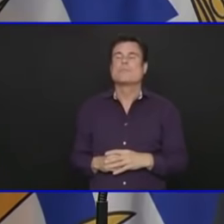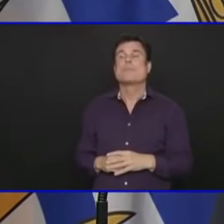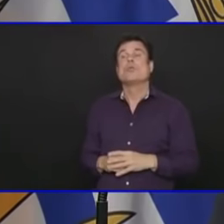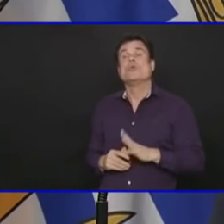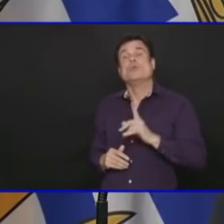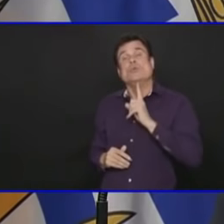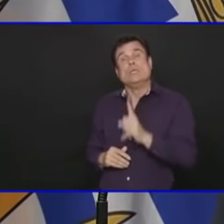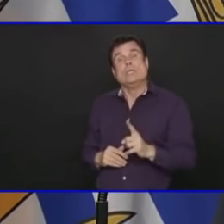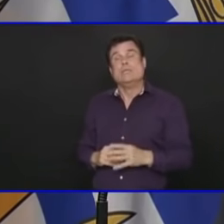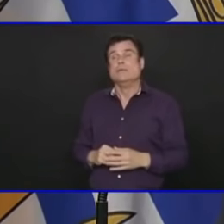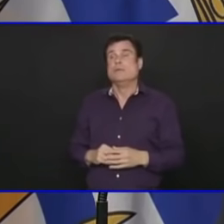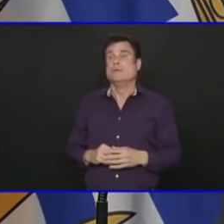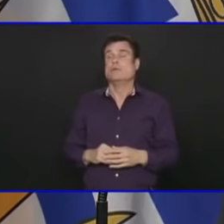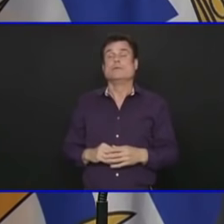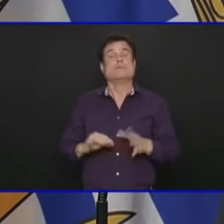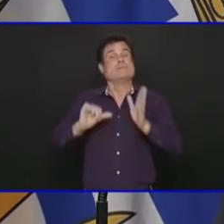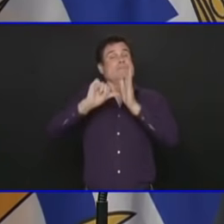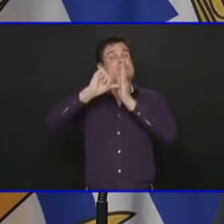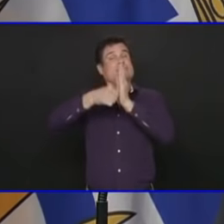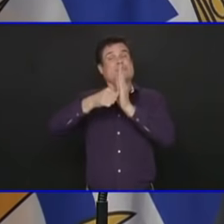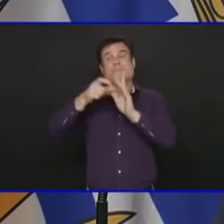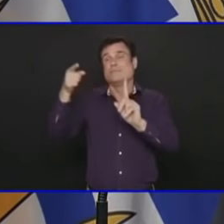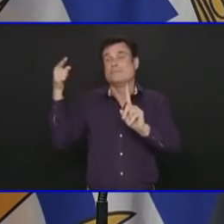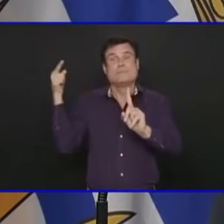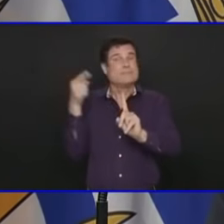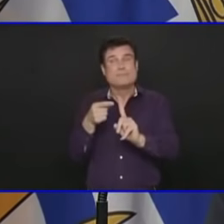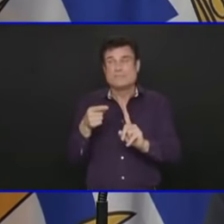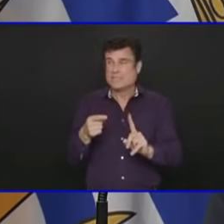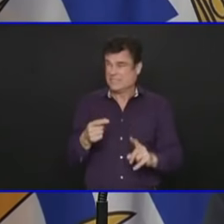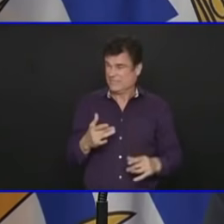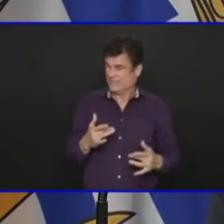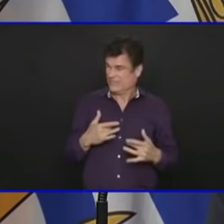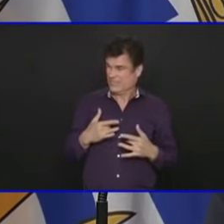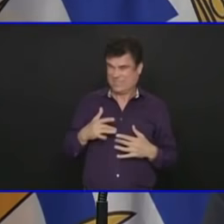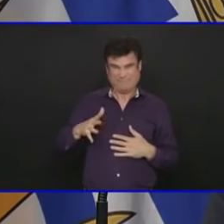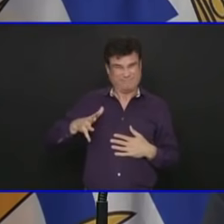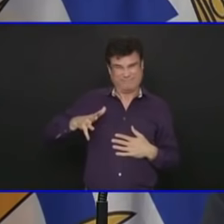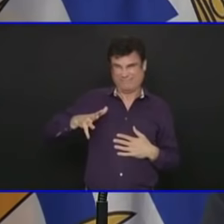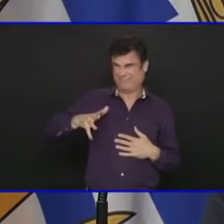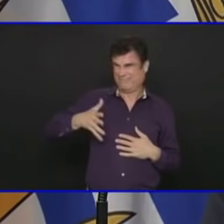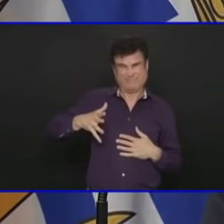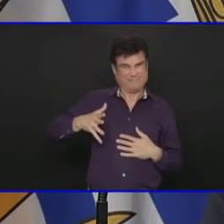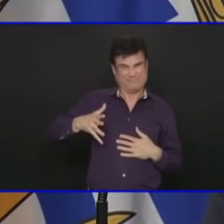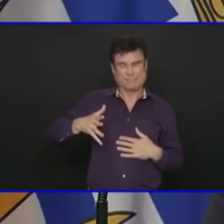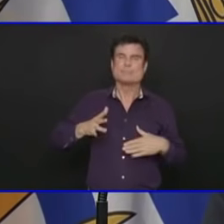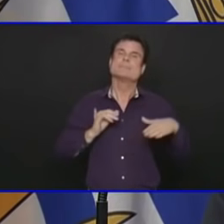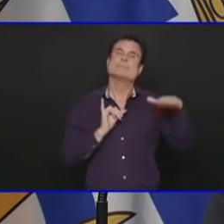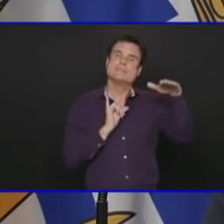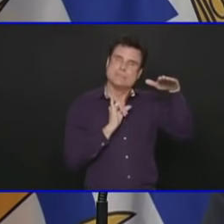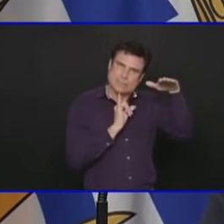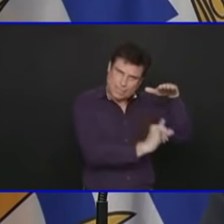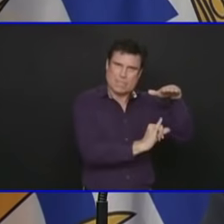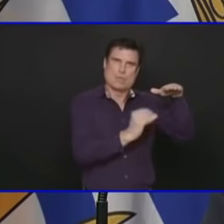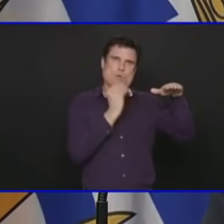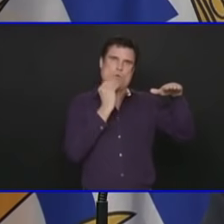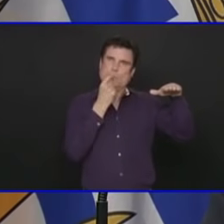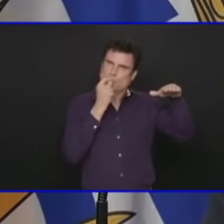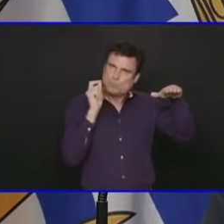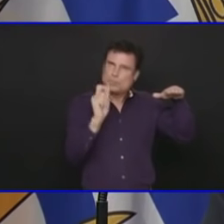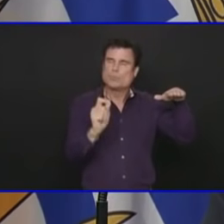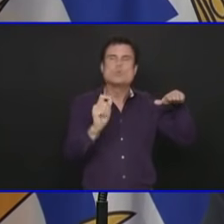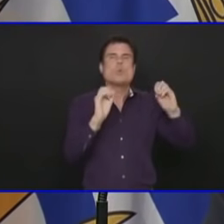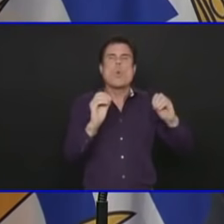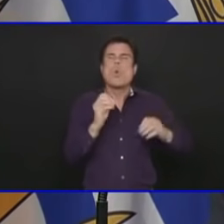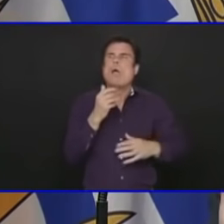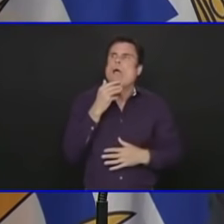that it's the expectation that we all have of each other and that we're not penalized for doing that. So that's kind